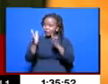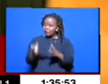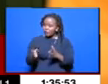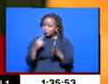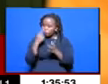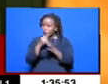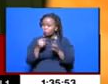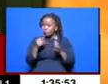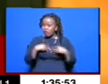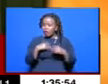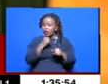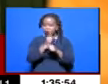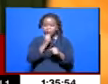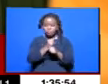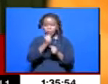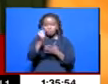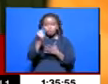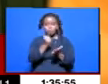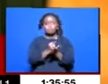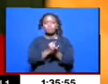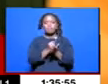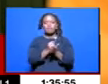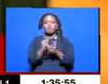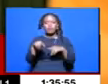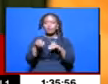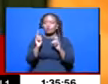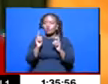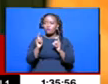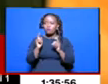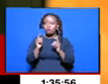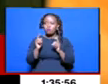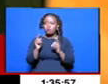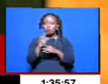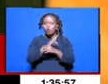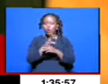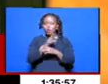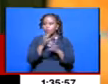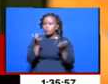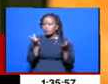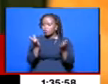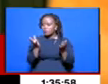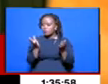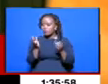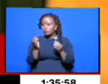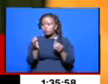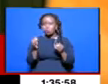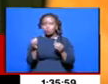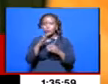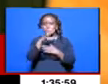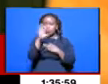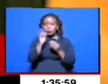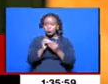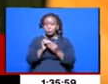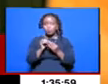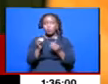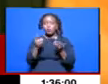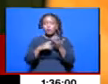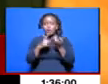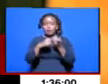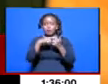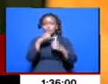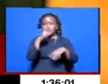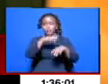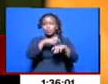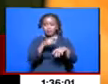performs the functions of the president shall not be taken into account in calculating the period of time prescribed